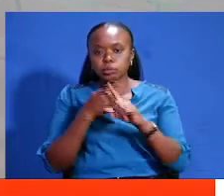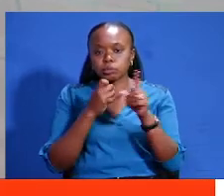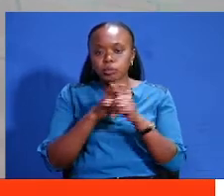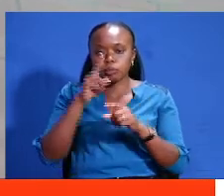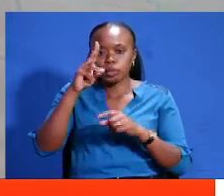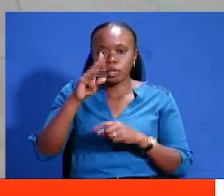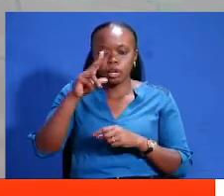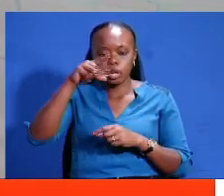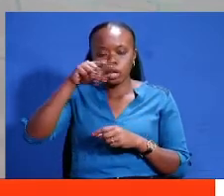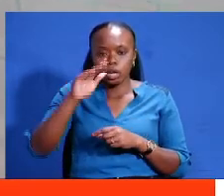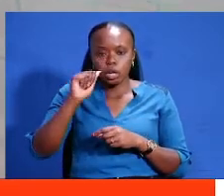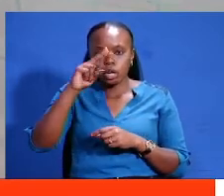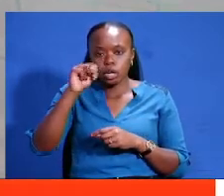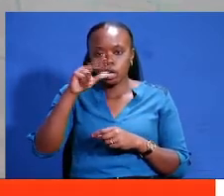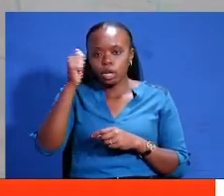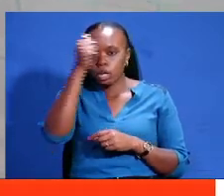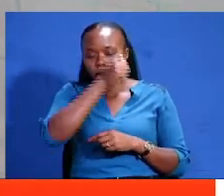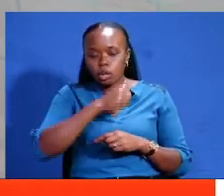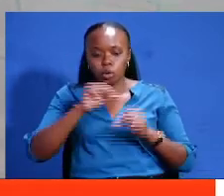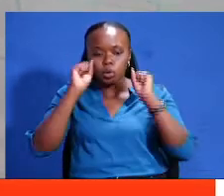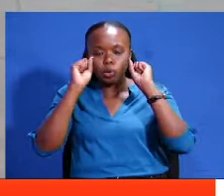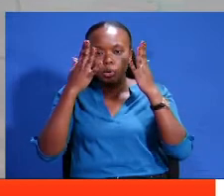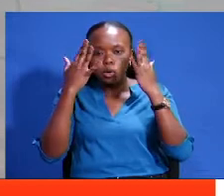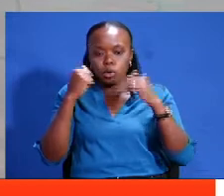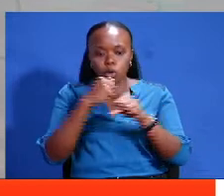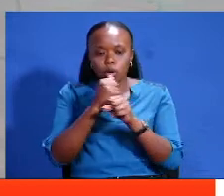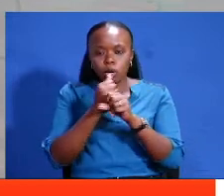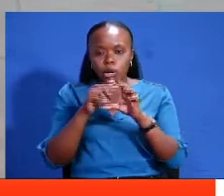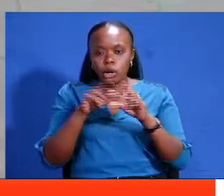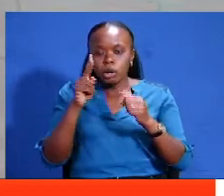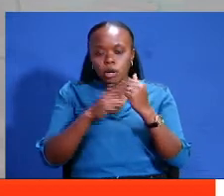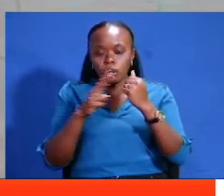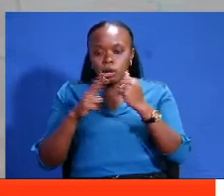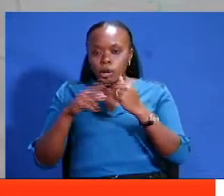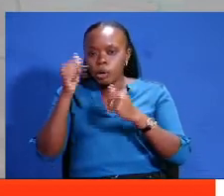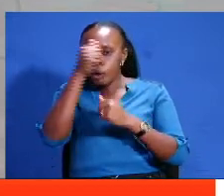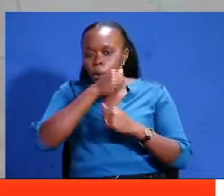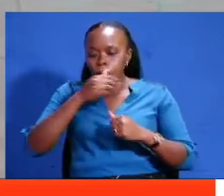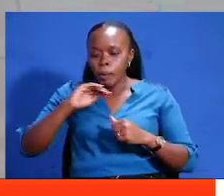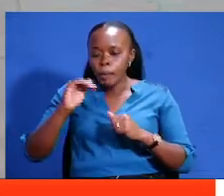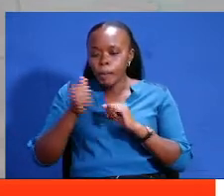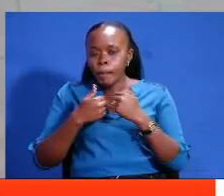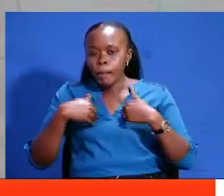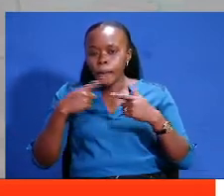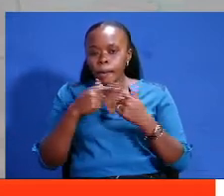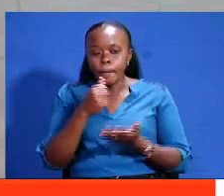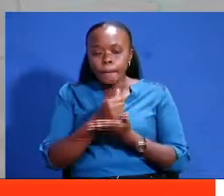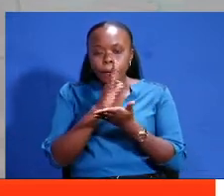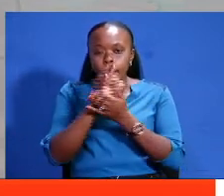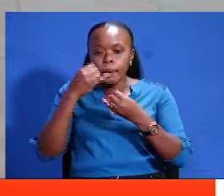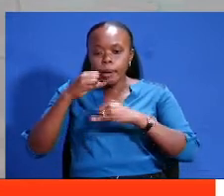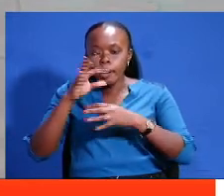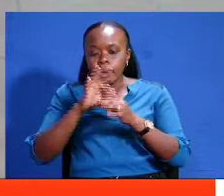A pan-African Christian organization currently operating in 22 African countries has rolled out a youth campaign to